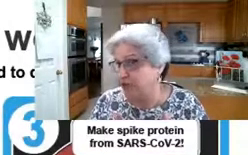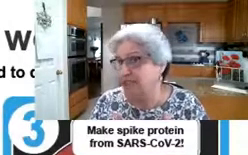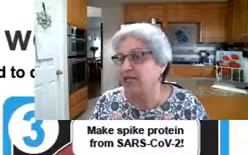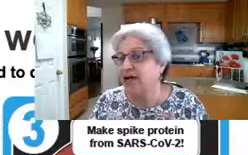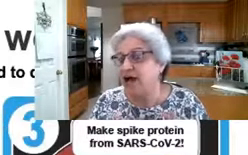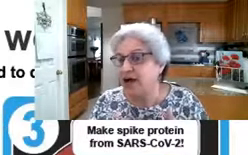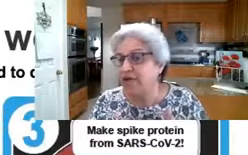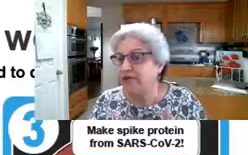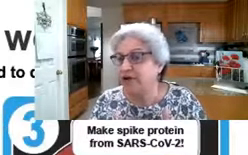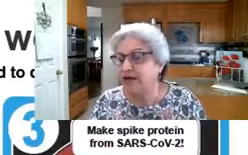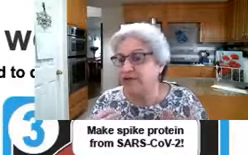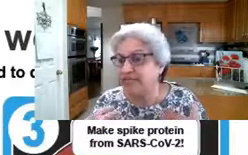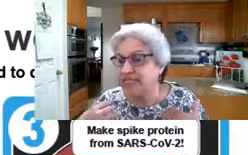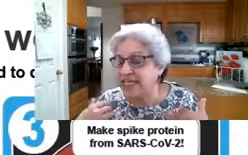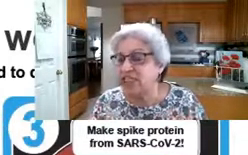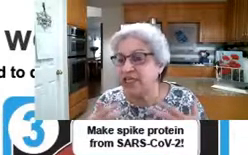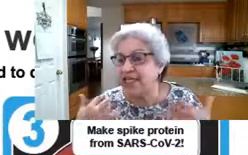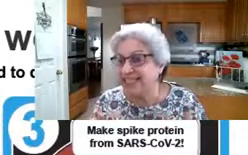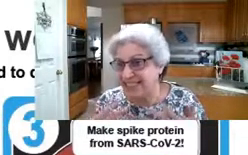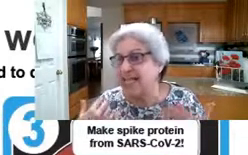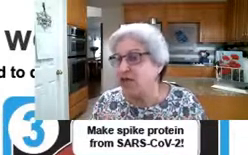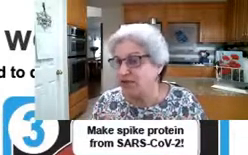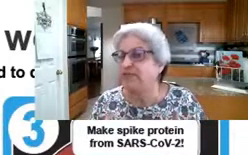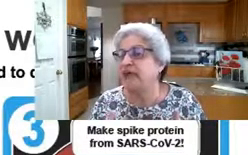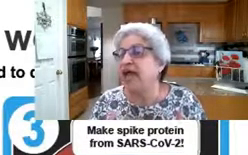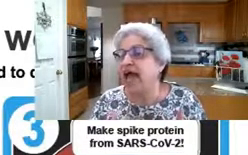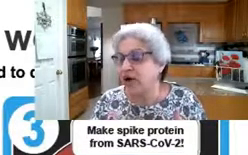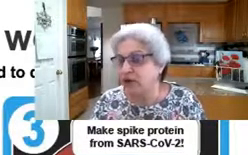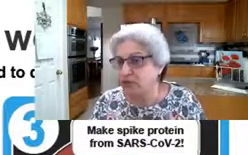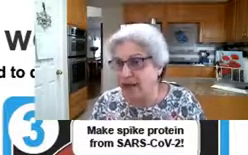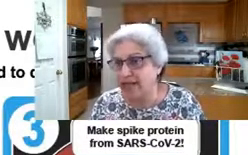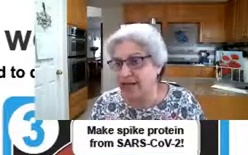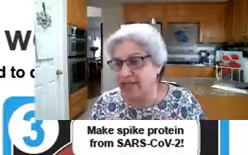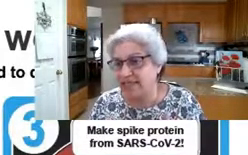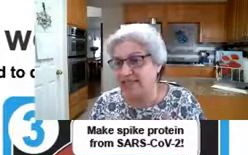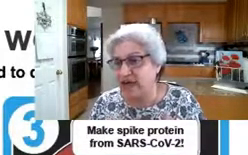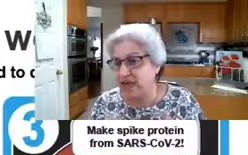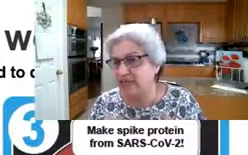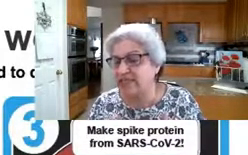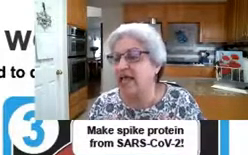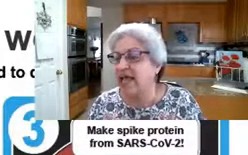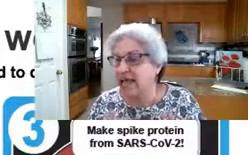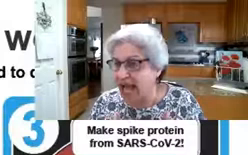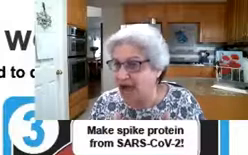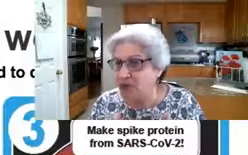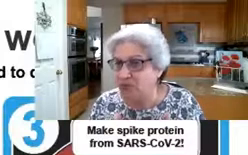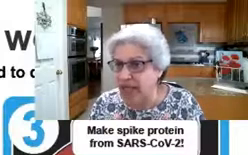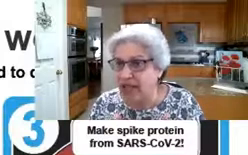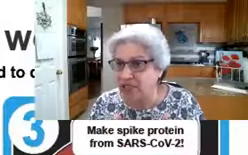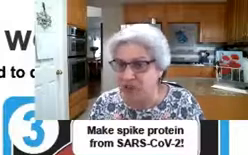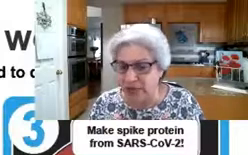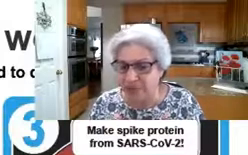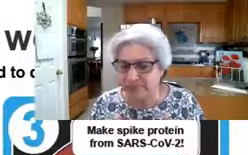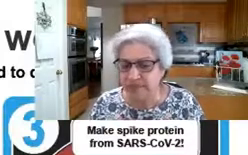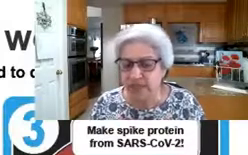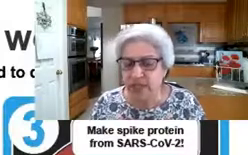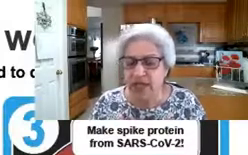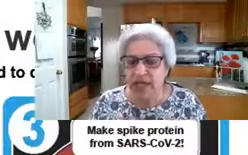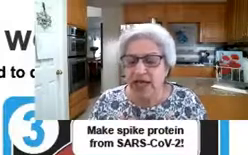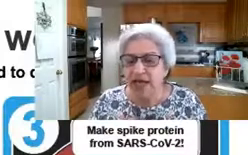work of teaching itself how to recognize the virus and how to react to